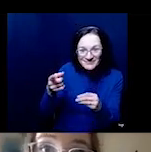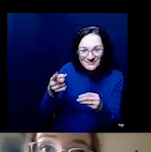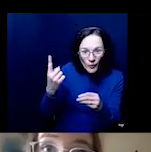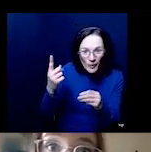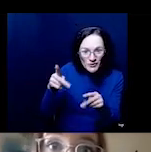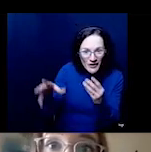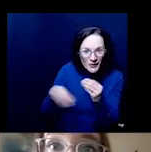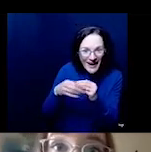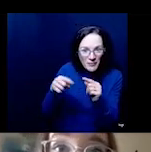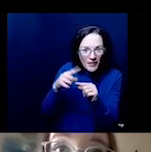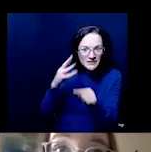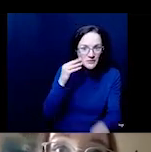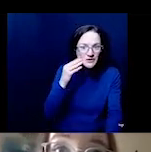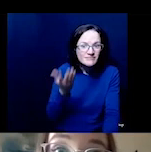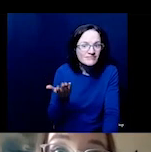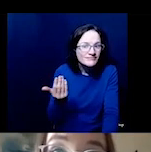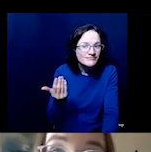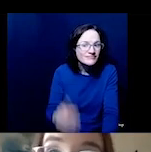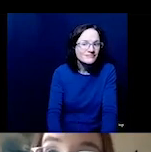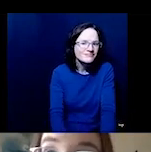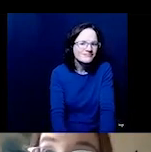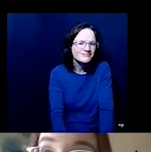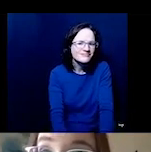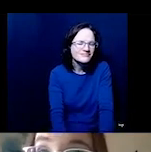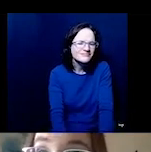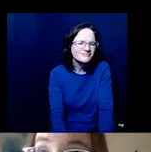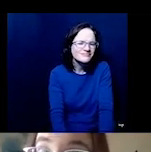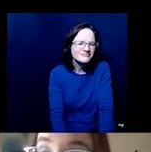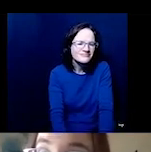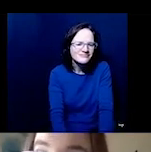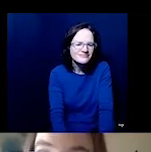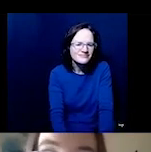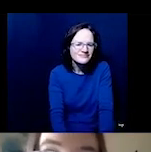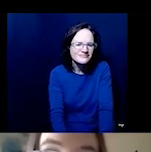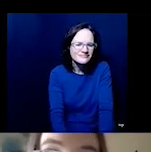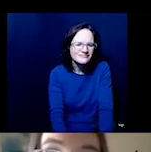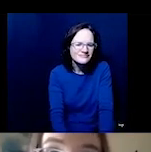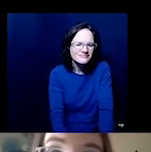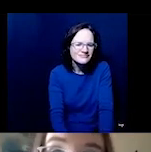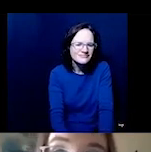Okay.